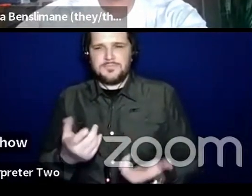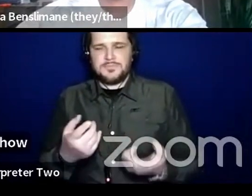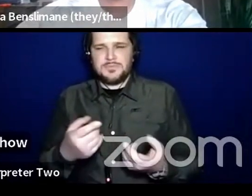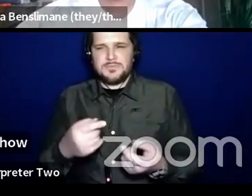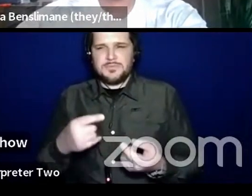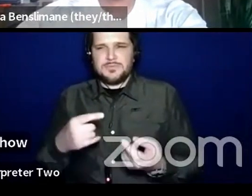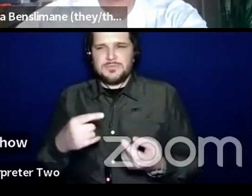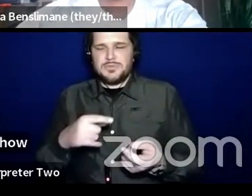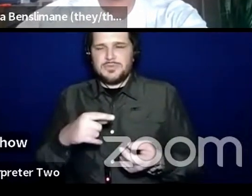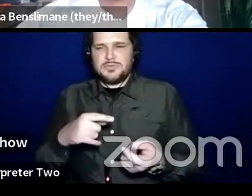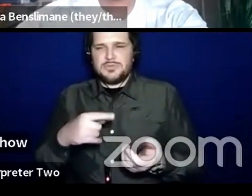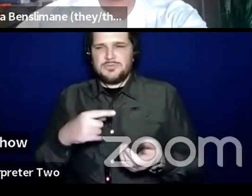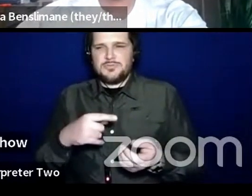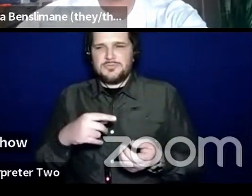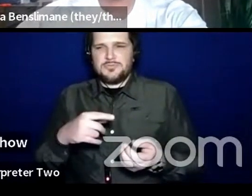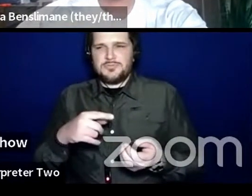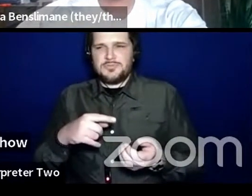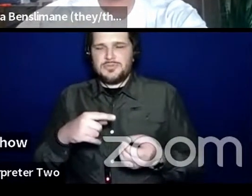violence and